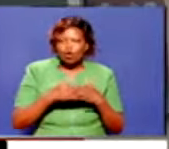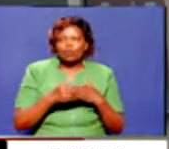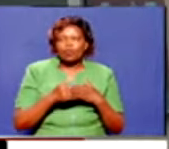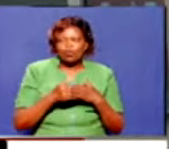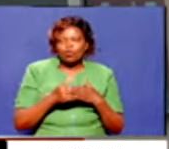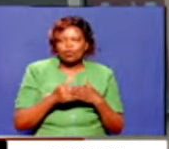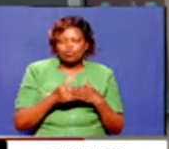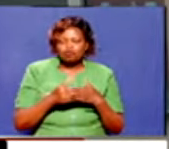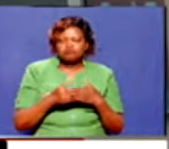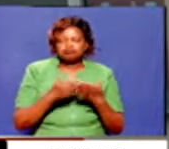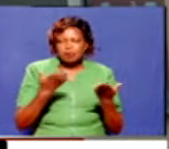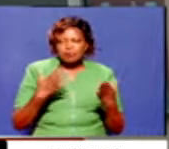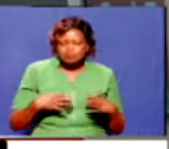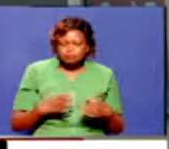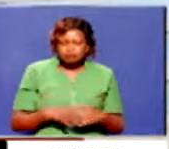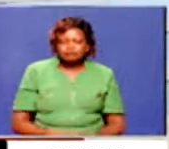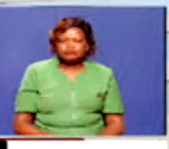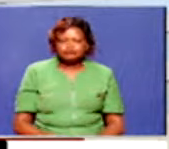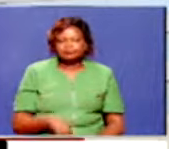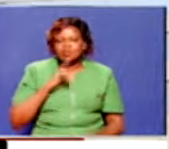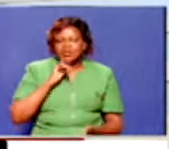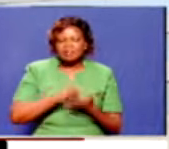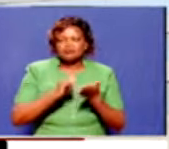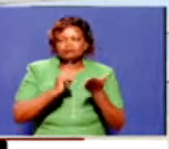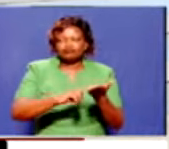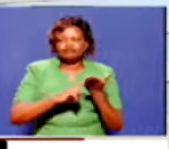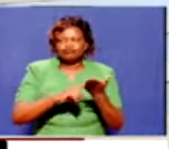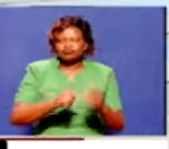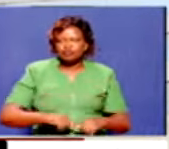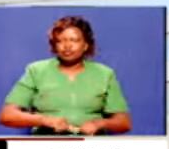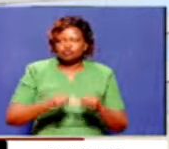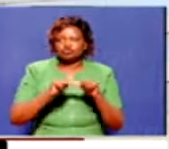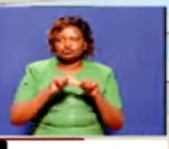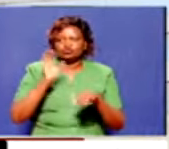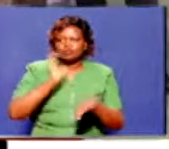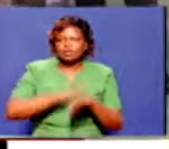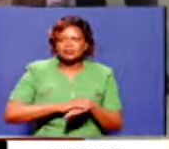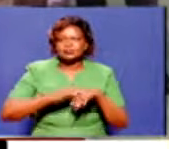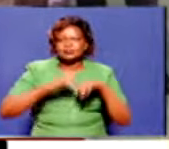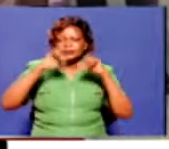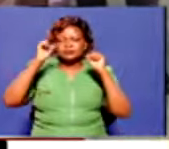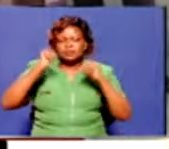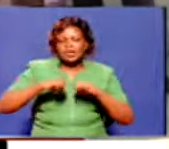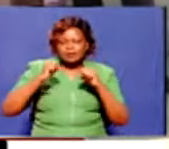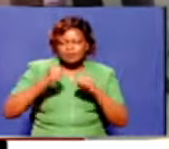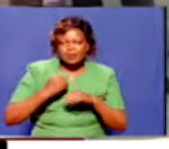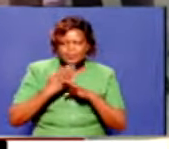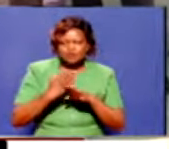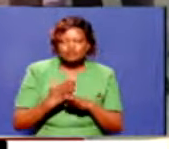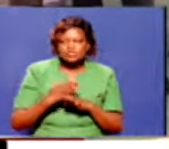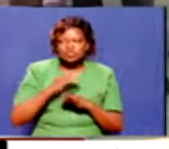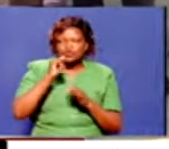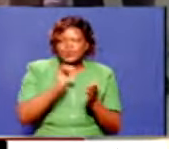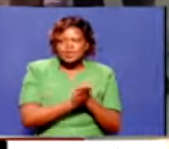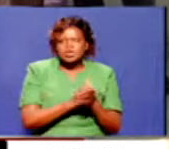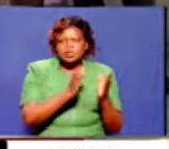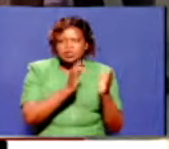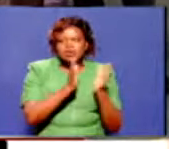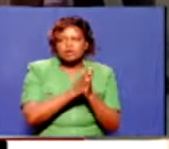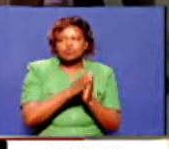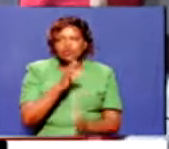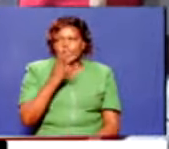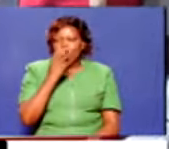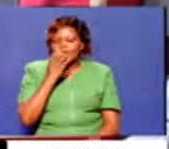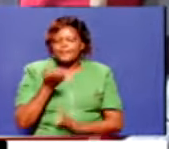I'm sure it concerns all the delegates. Tuju alifichua kwamba mazungumzo yanaendelea kutafuta mstakabali wa muungano kati ya vyama vya Jubilee na ODM kabla ya uchaguzi